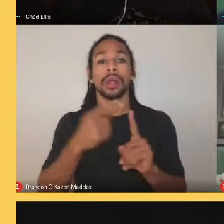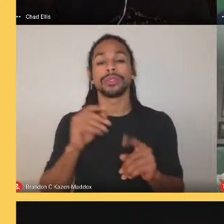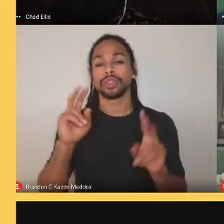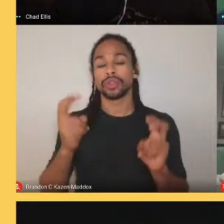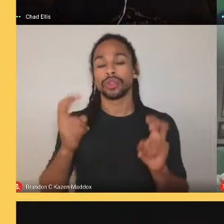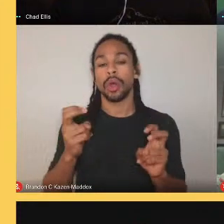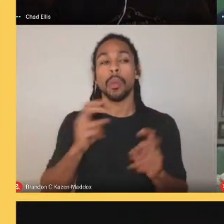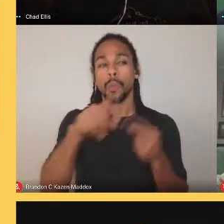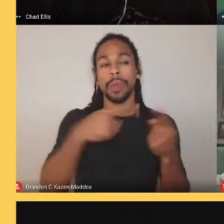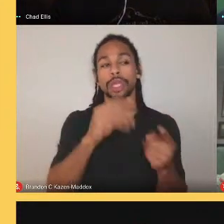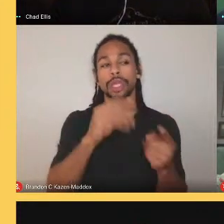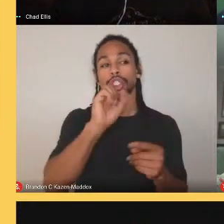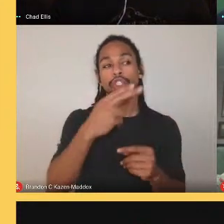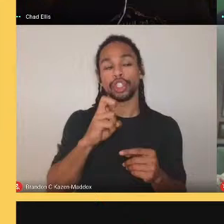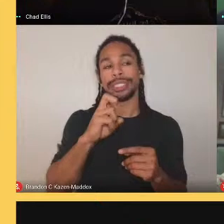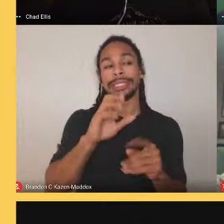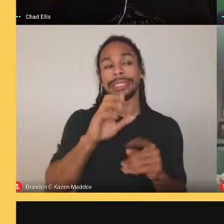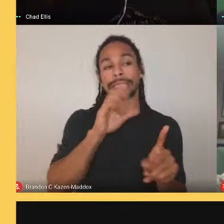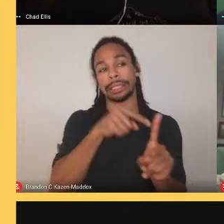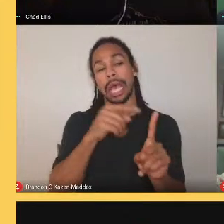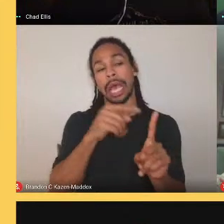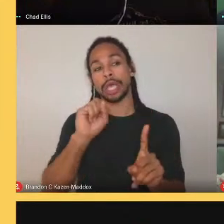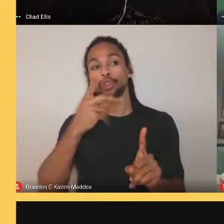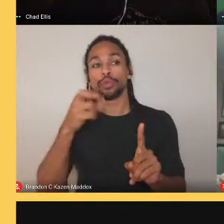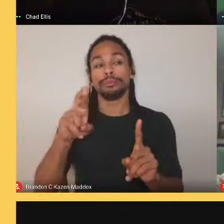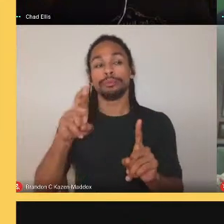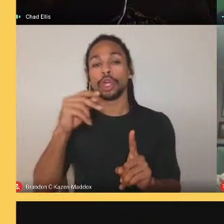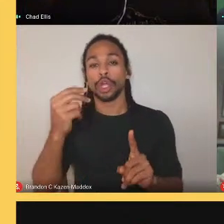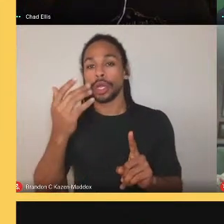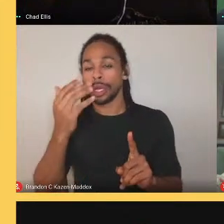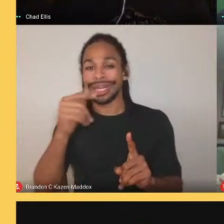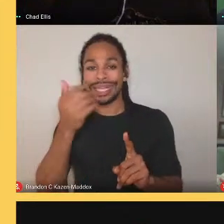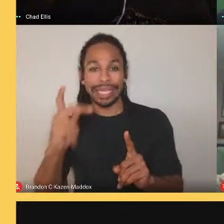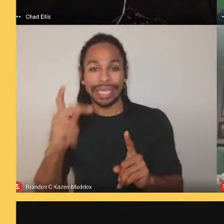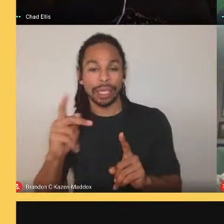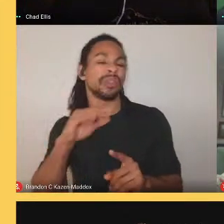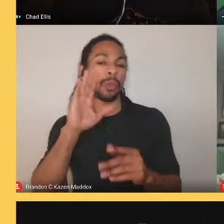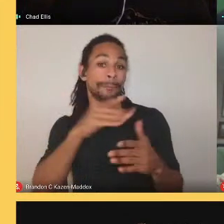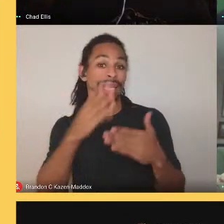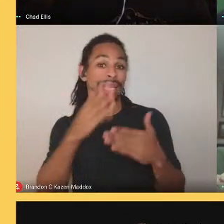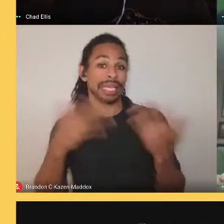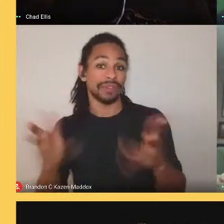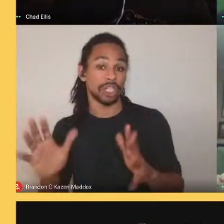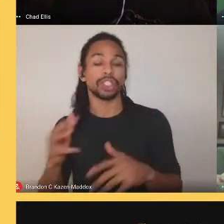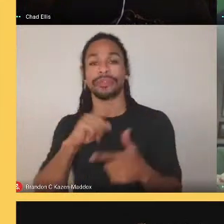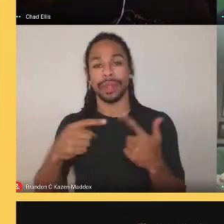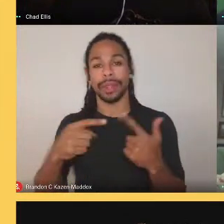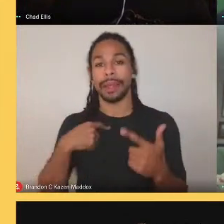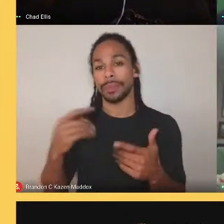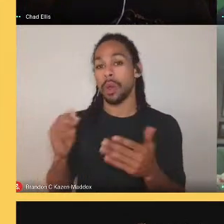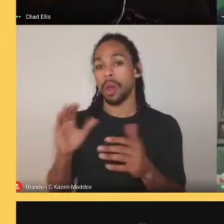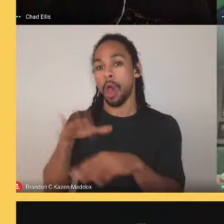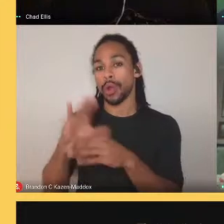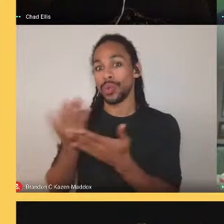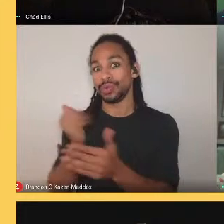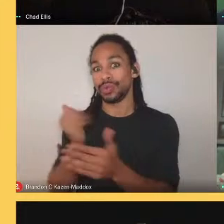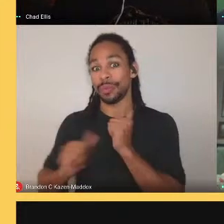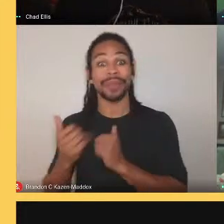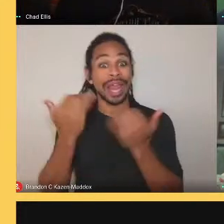that on my Twitter. Yeah. Then Luke. Okay. You